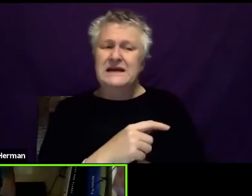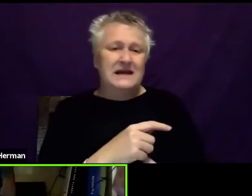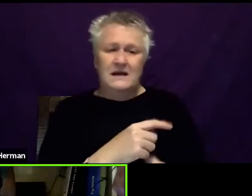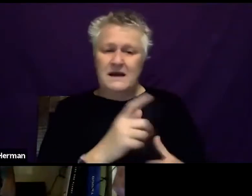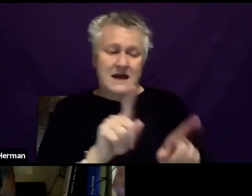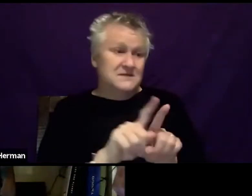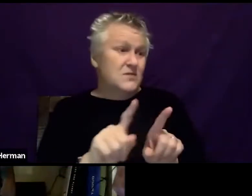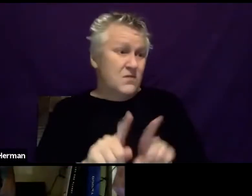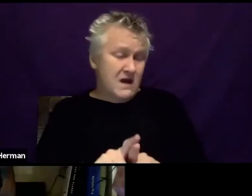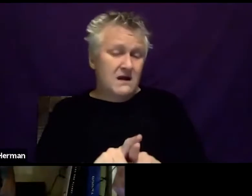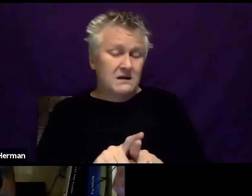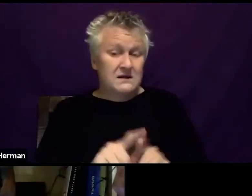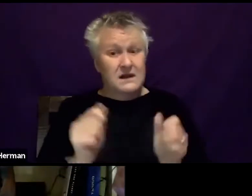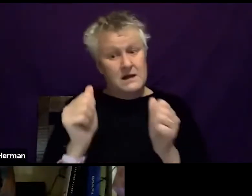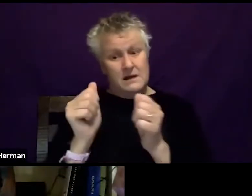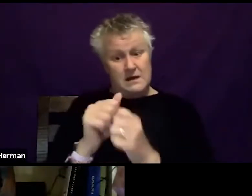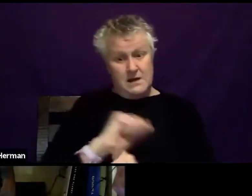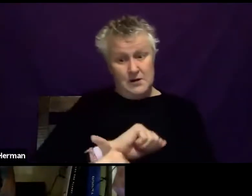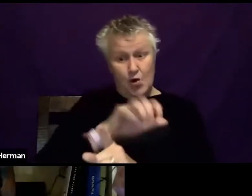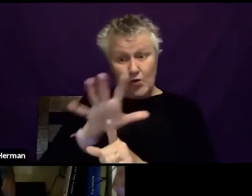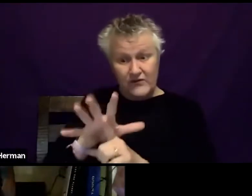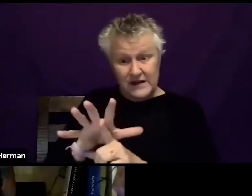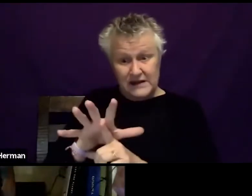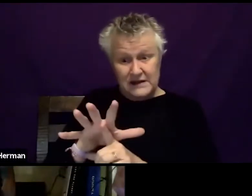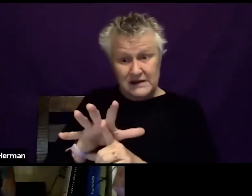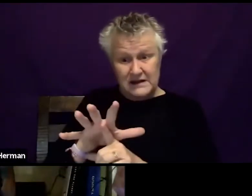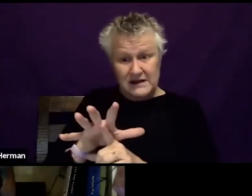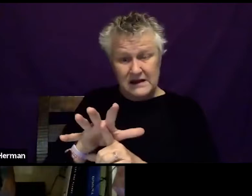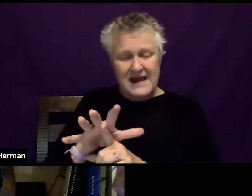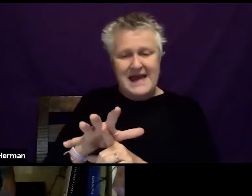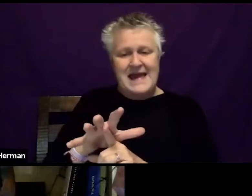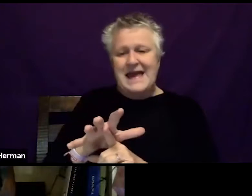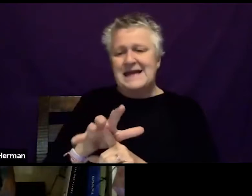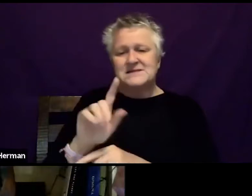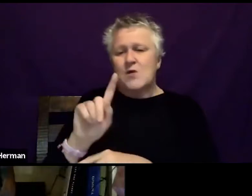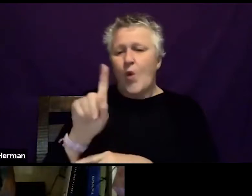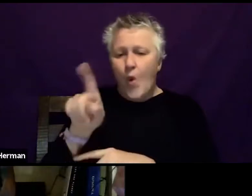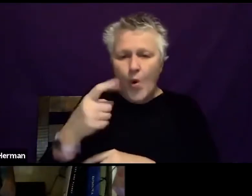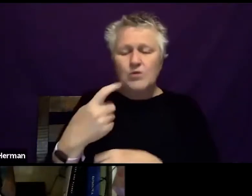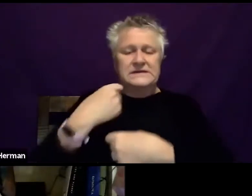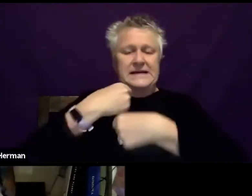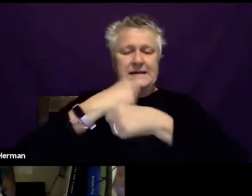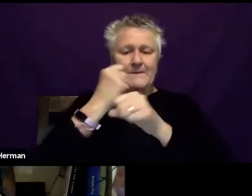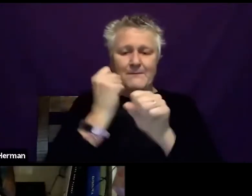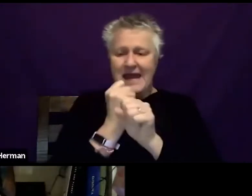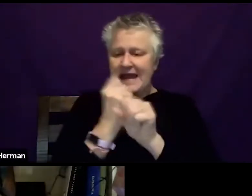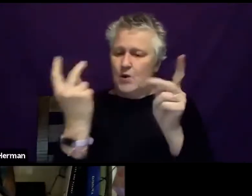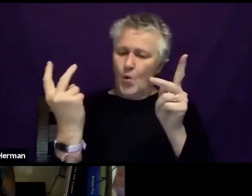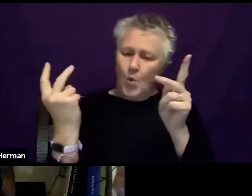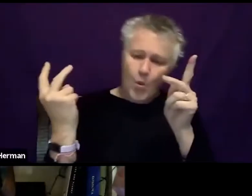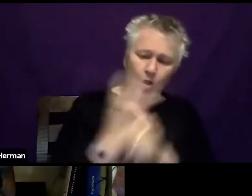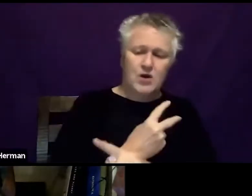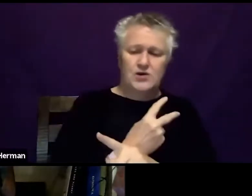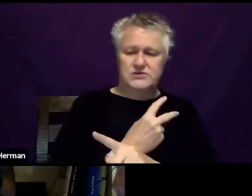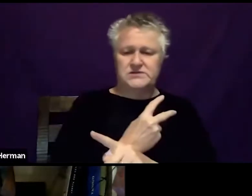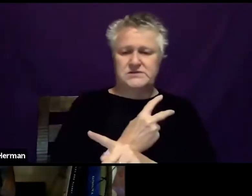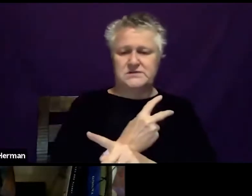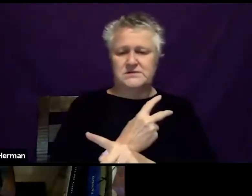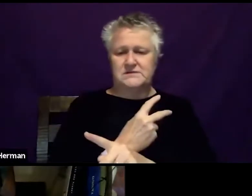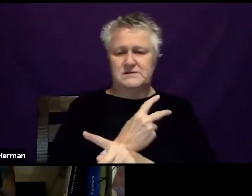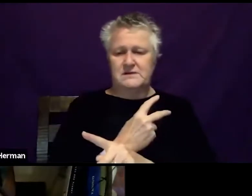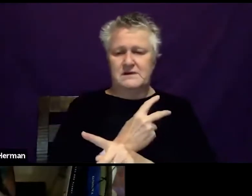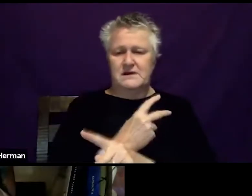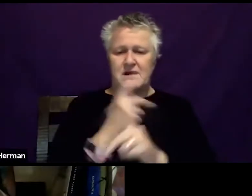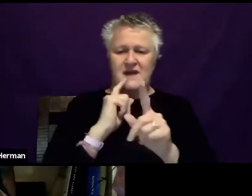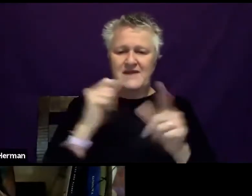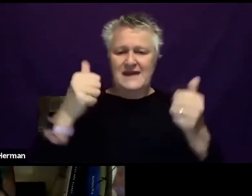with COVID, it has exacerbated already the devaluation of disabled people, and and